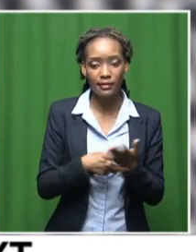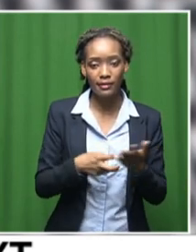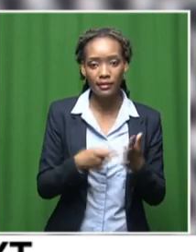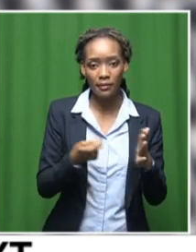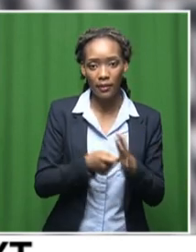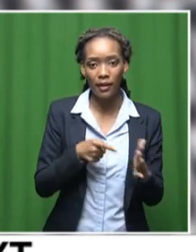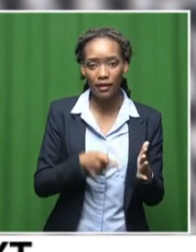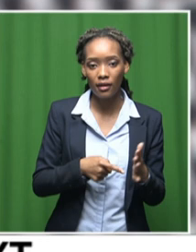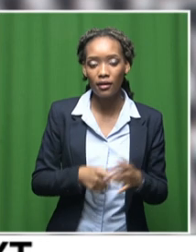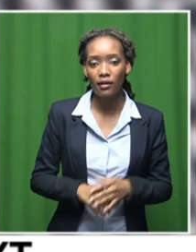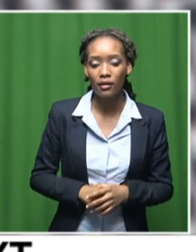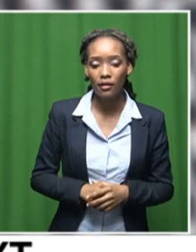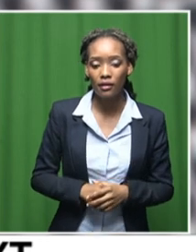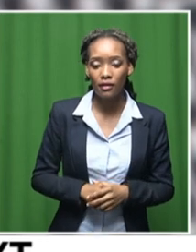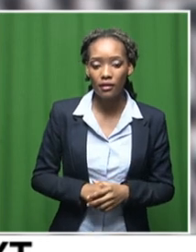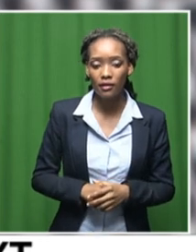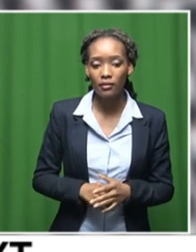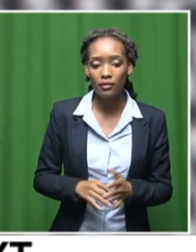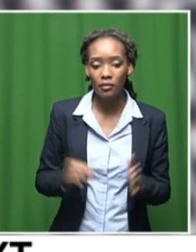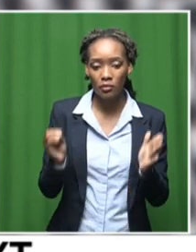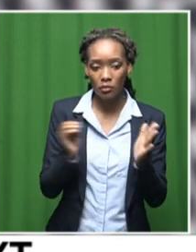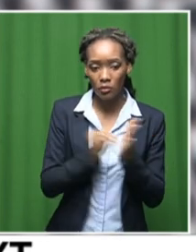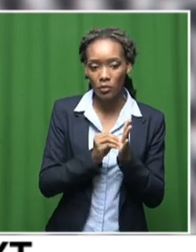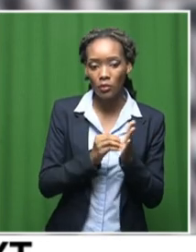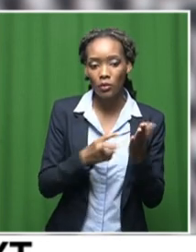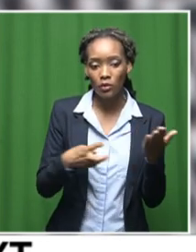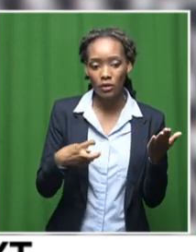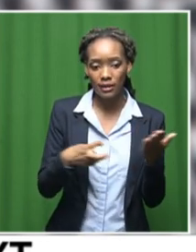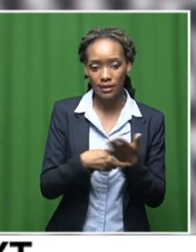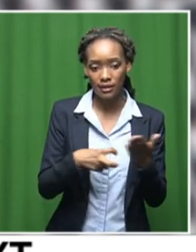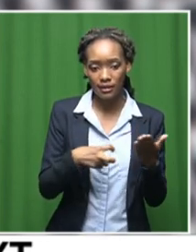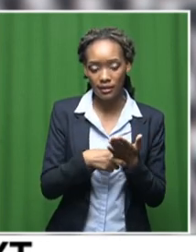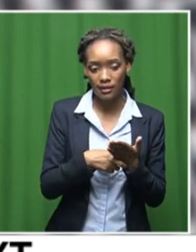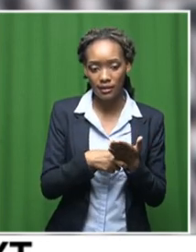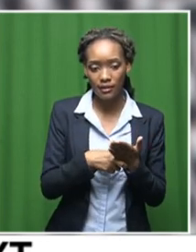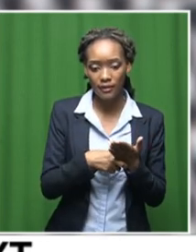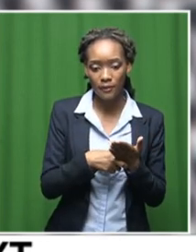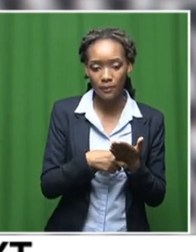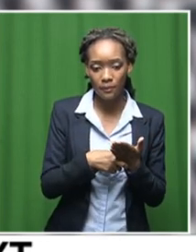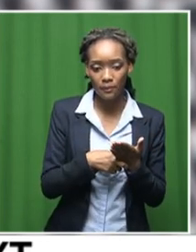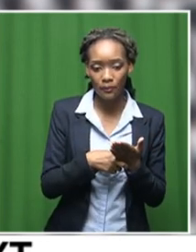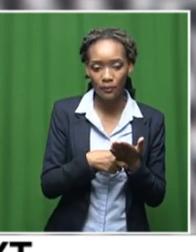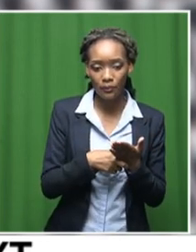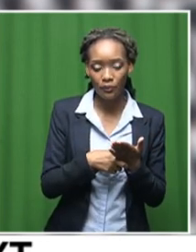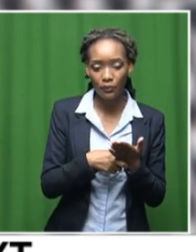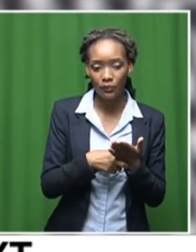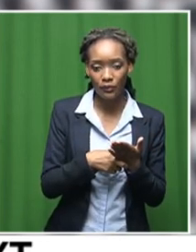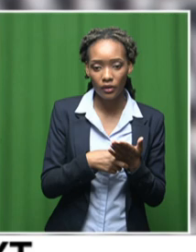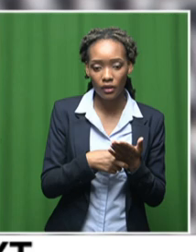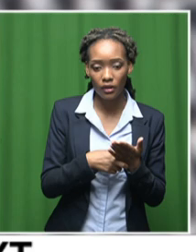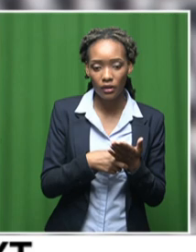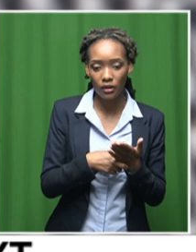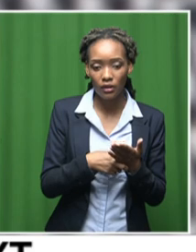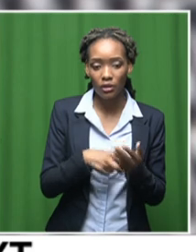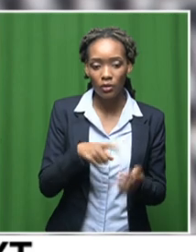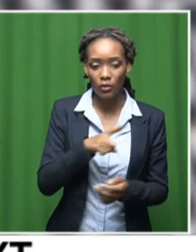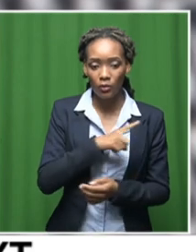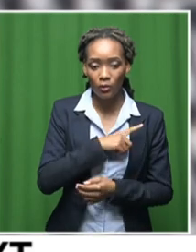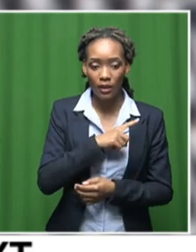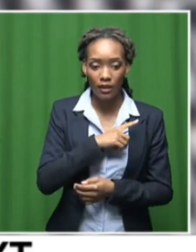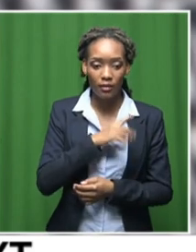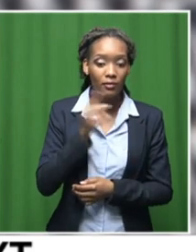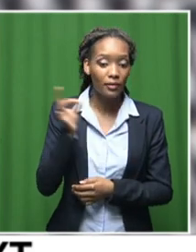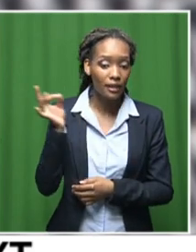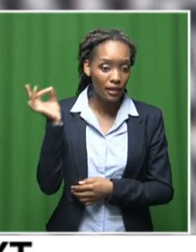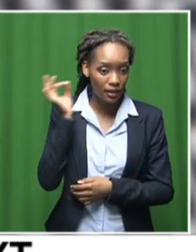book the ticket, because someone tells me the show is gonna, you know, it's gonna be booked out very soon. So get your